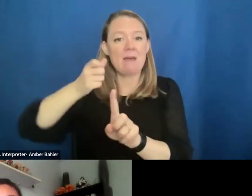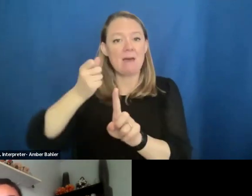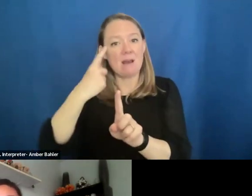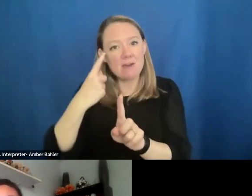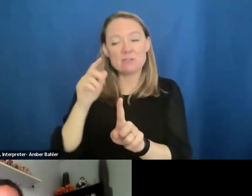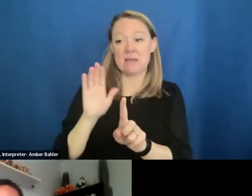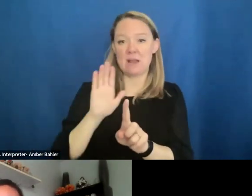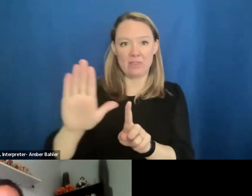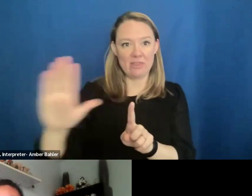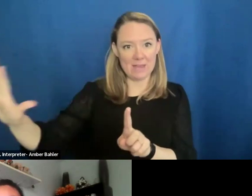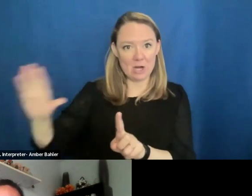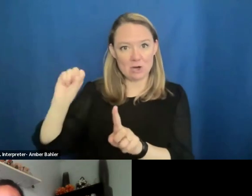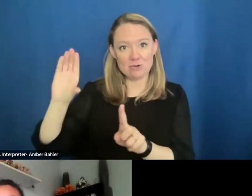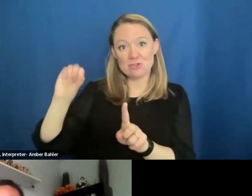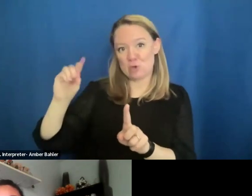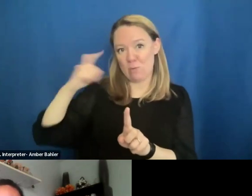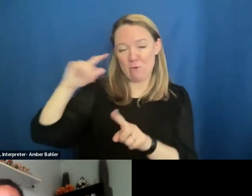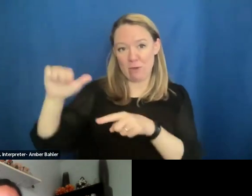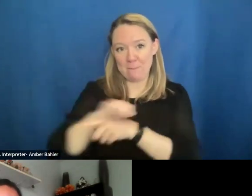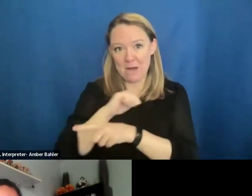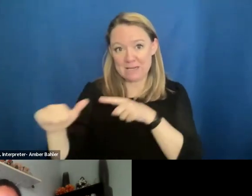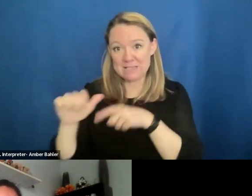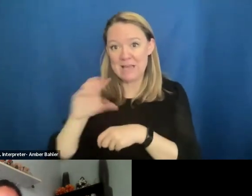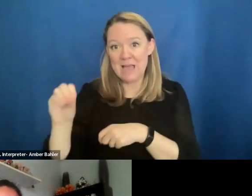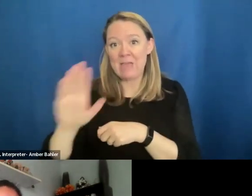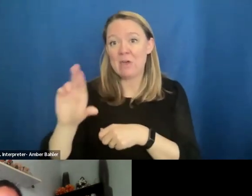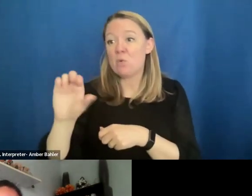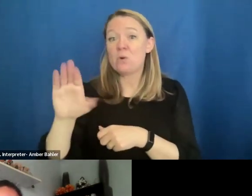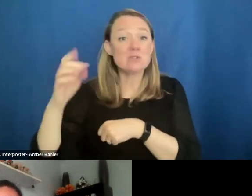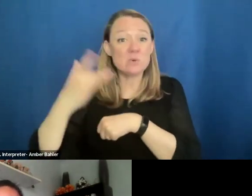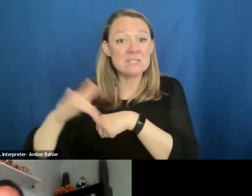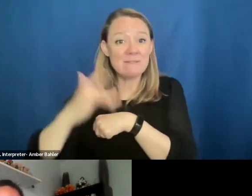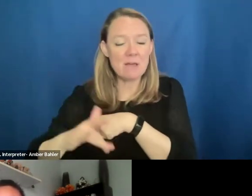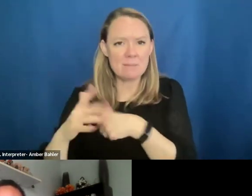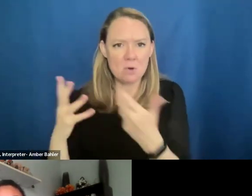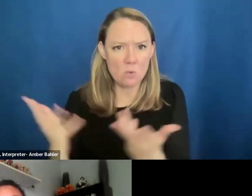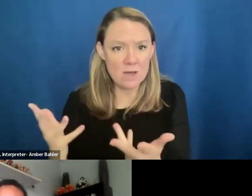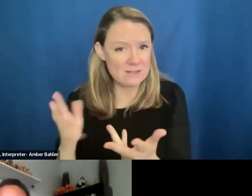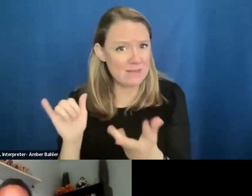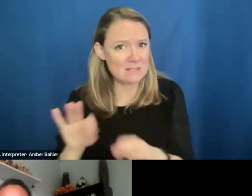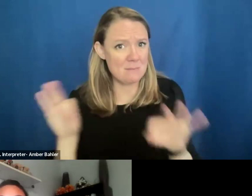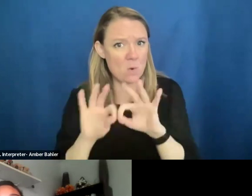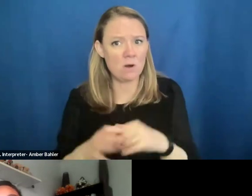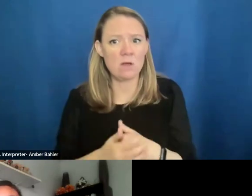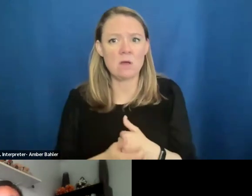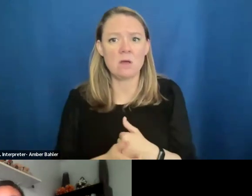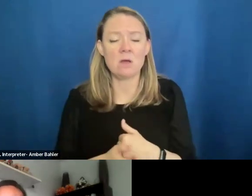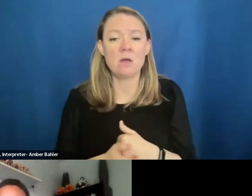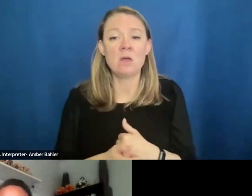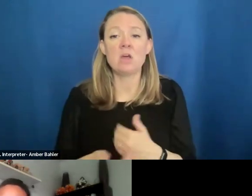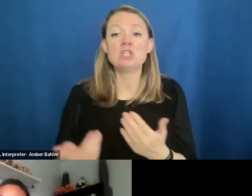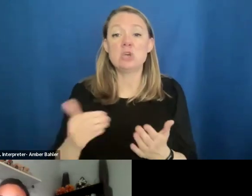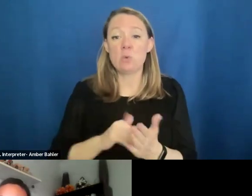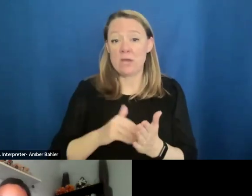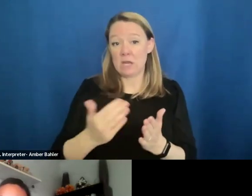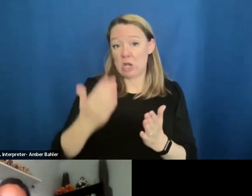they have available, because I think that is just as important. And so I just want to knowing how each system works.